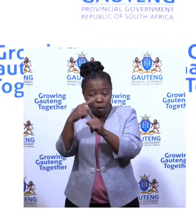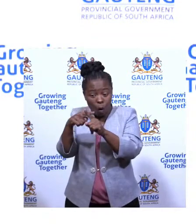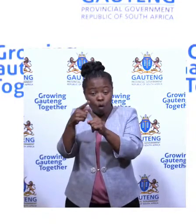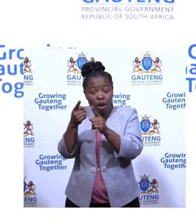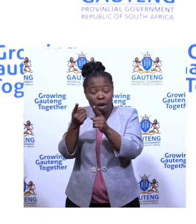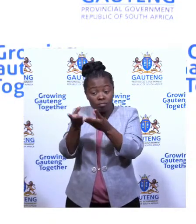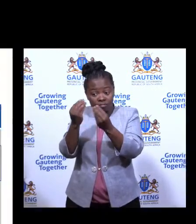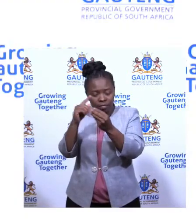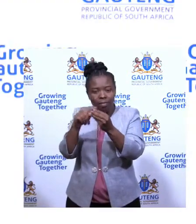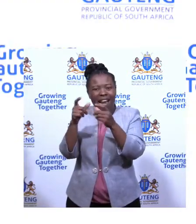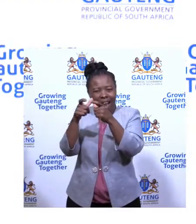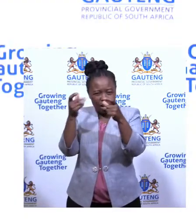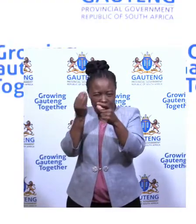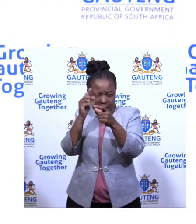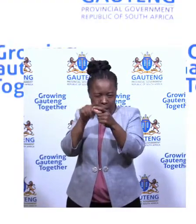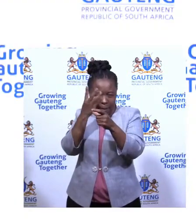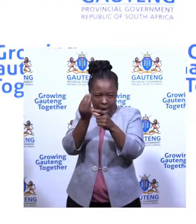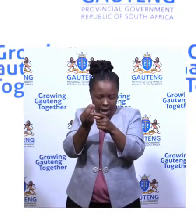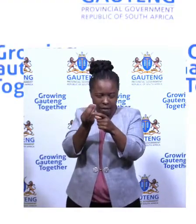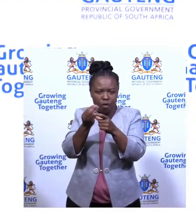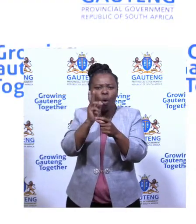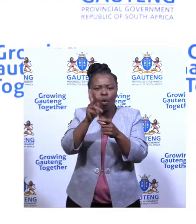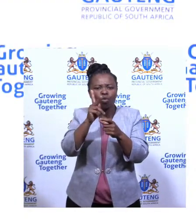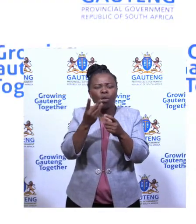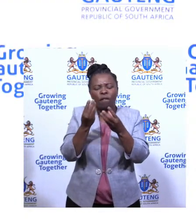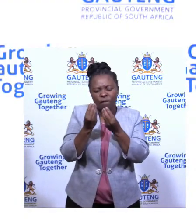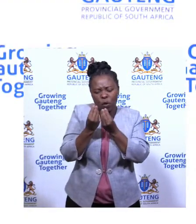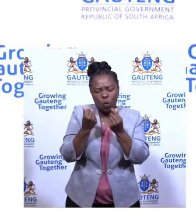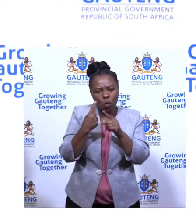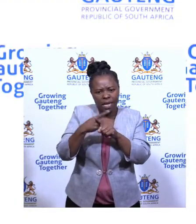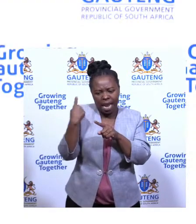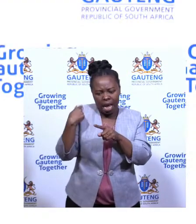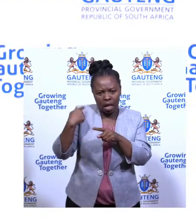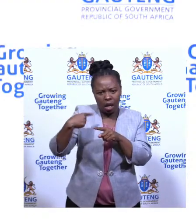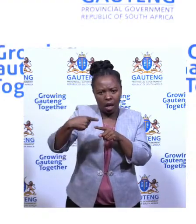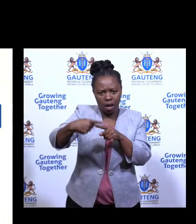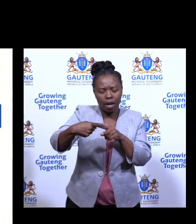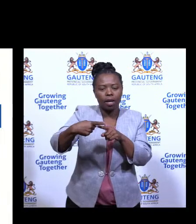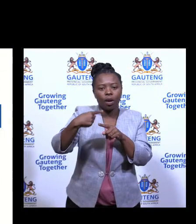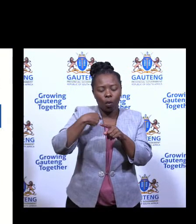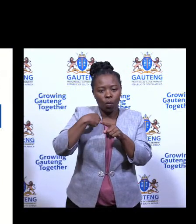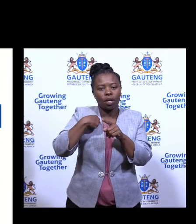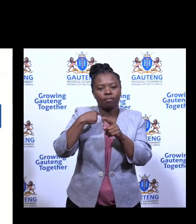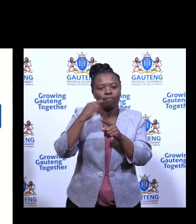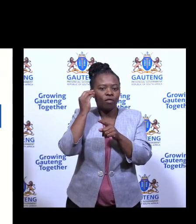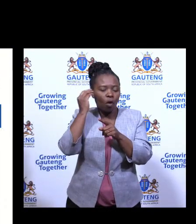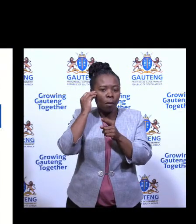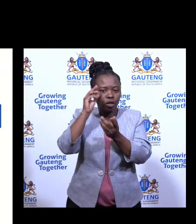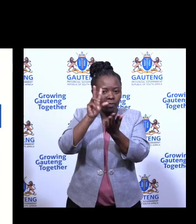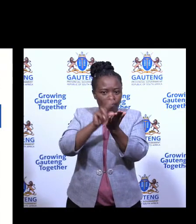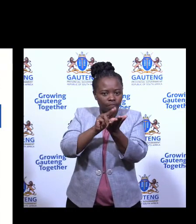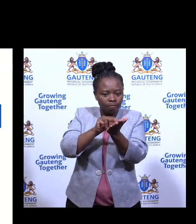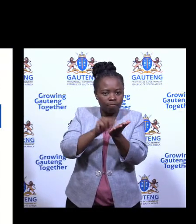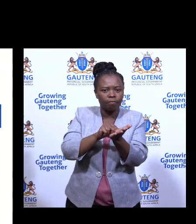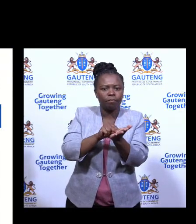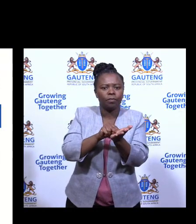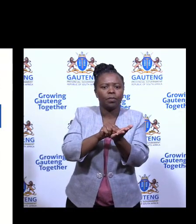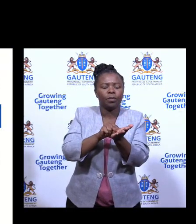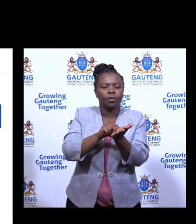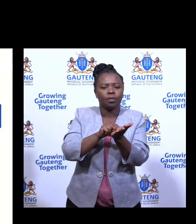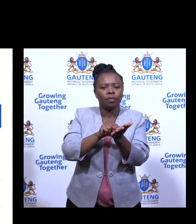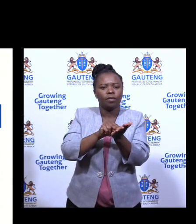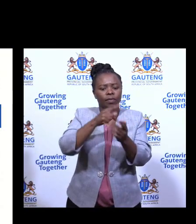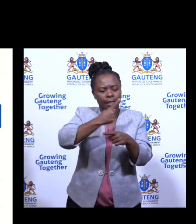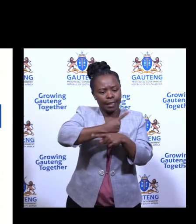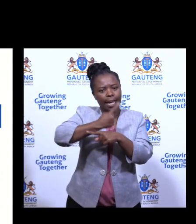see that in the last few days we have also been recording. We have also been recording the daily number